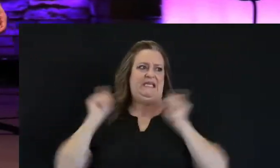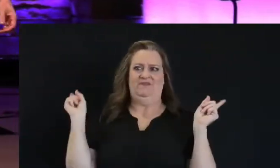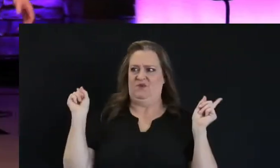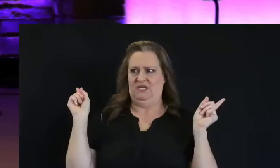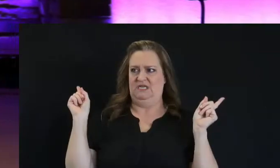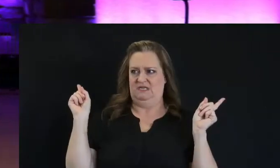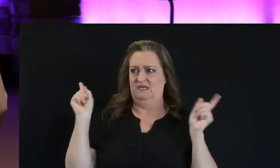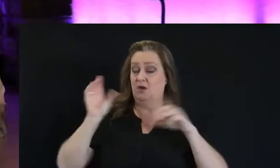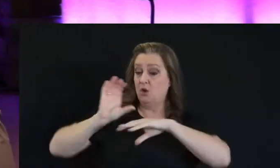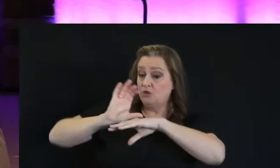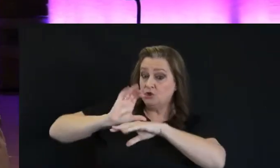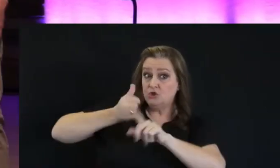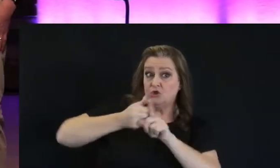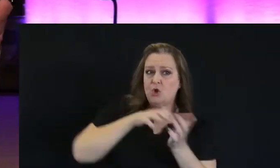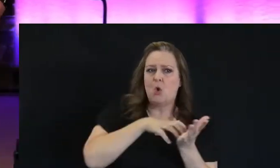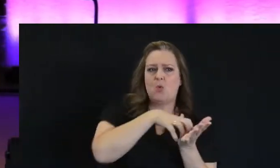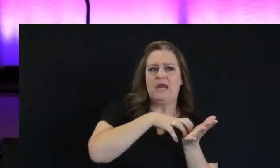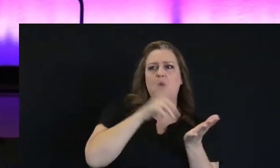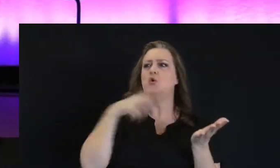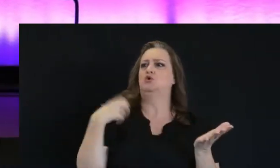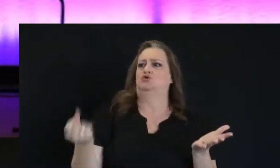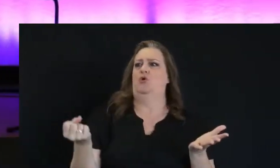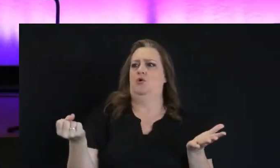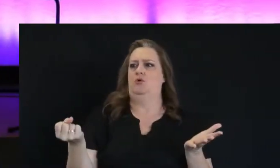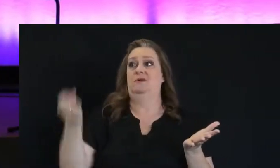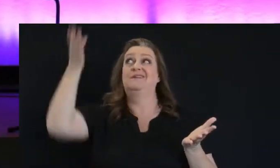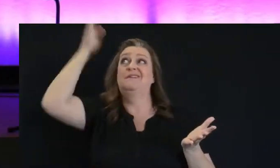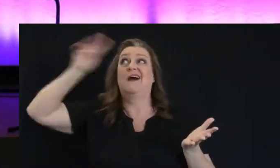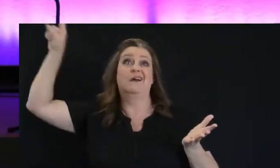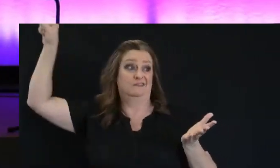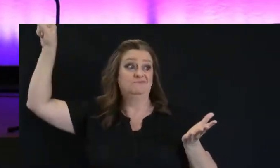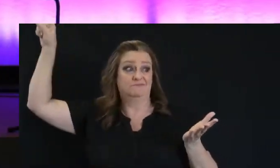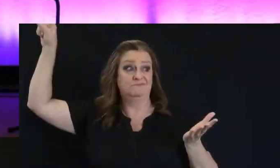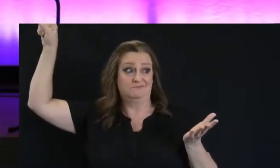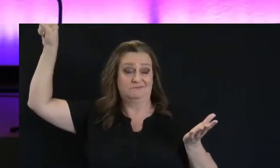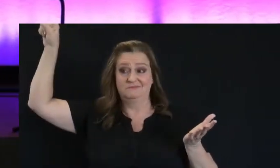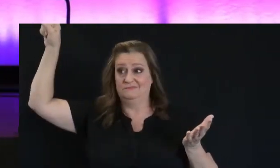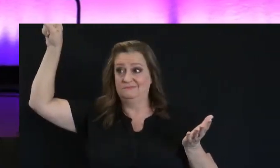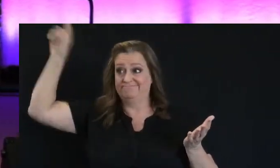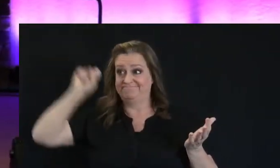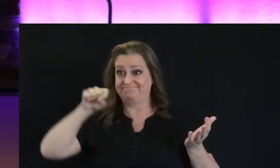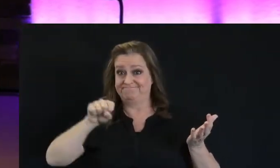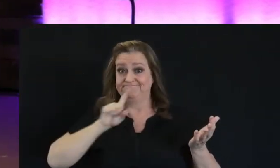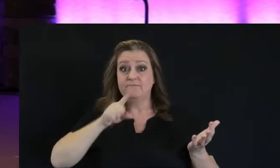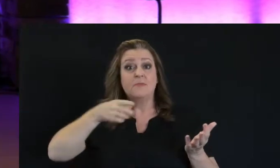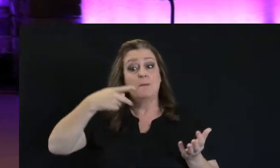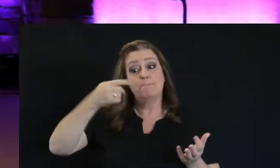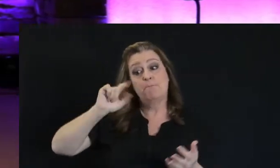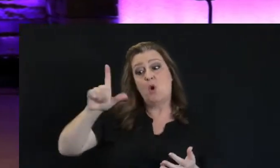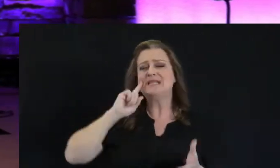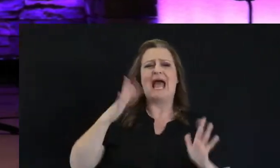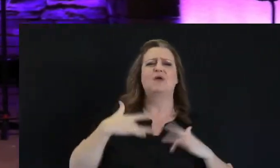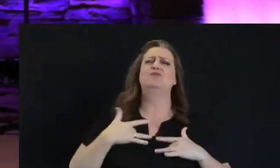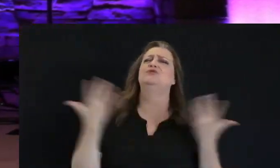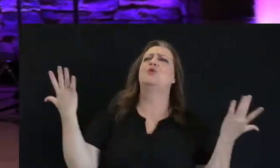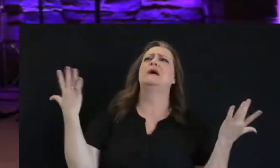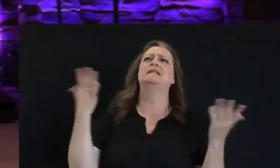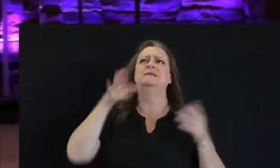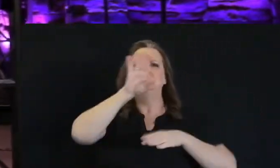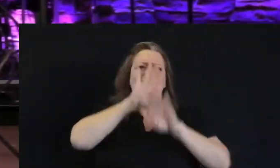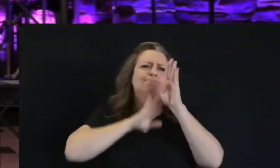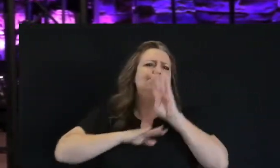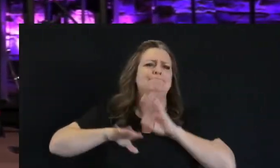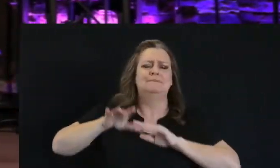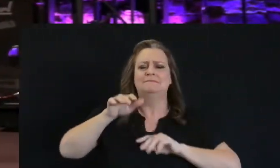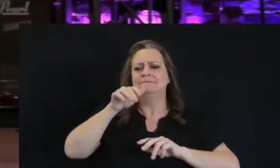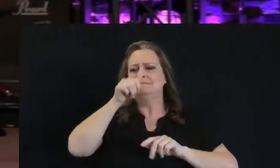When the church is weak, who's strong? God. Absolutely. That's why Paul says, I rejoice in my hardships and my trials, because